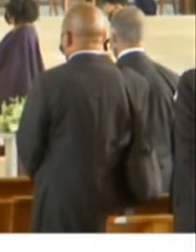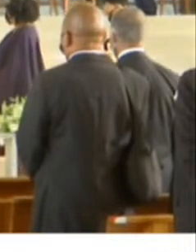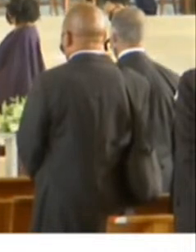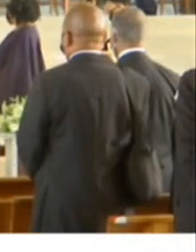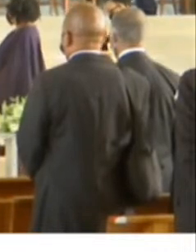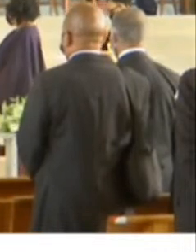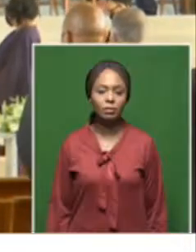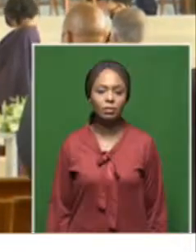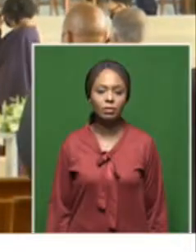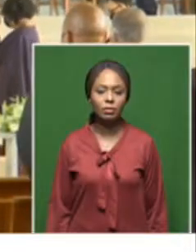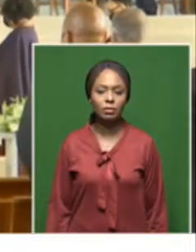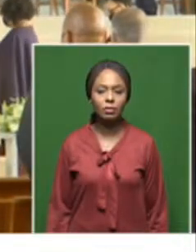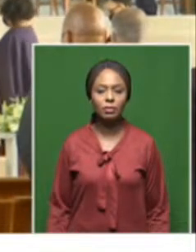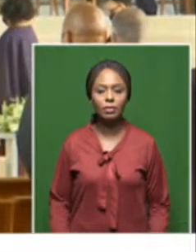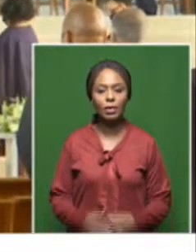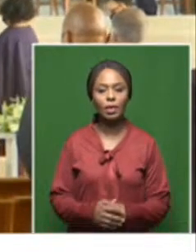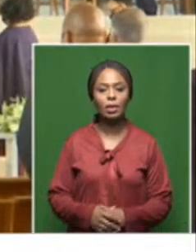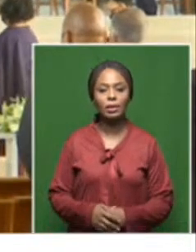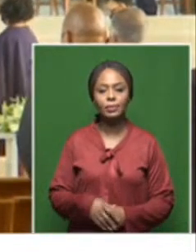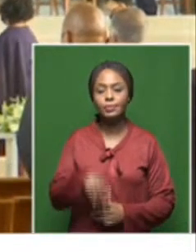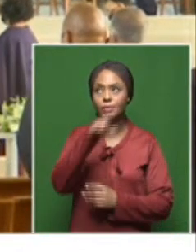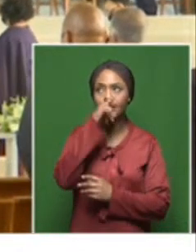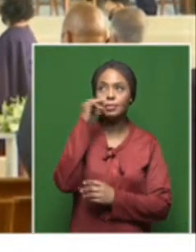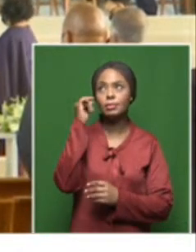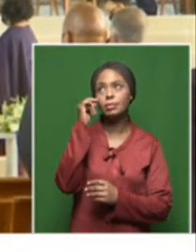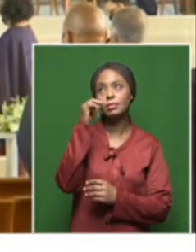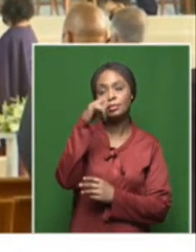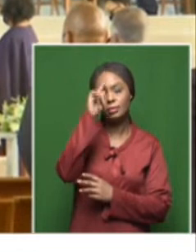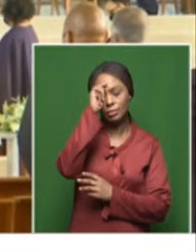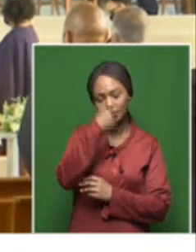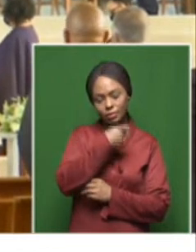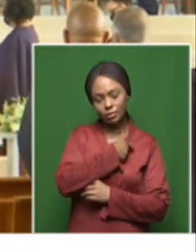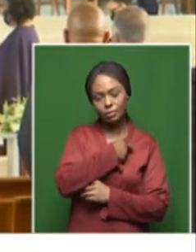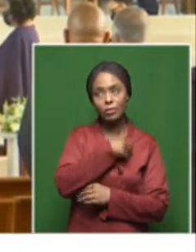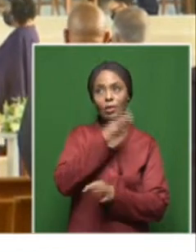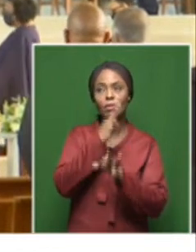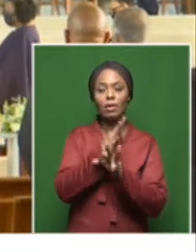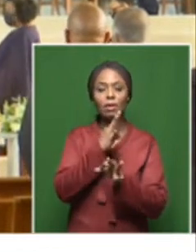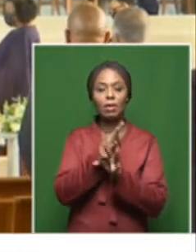In the name of the Father, and of the Son, and of the Holy Spirit.